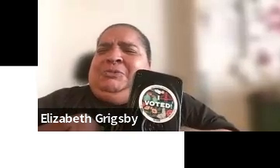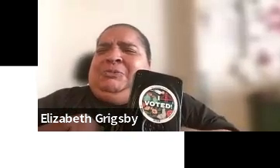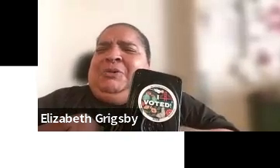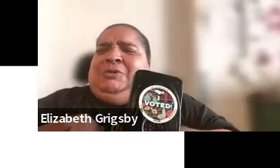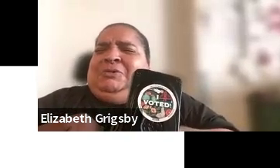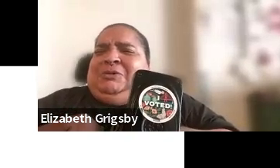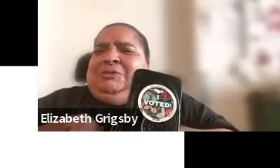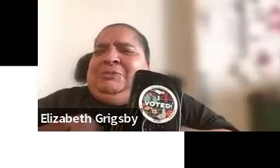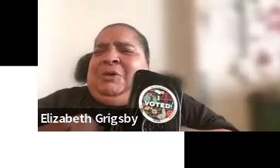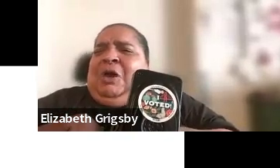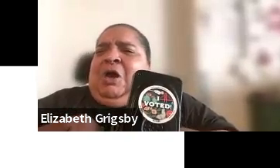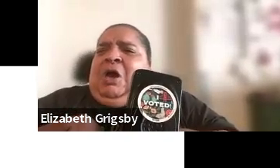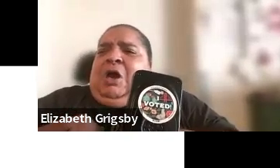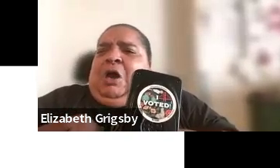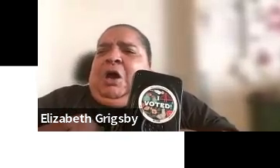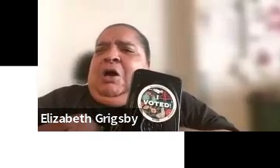with disabilities